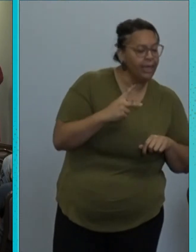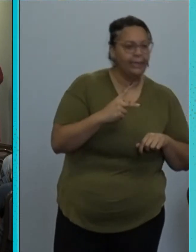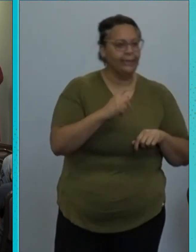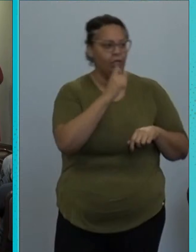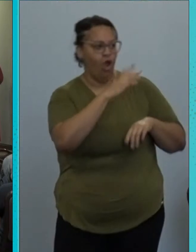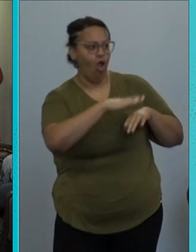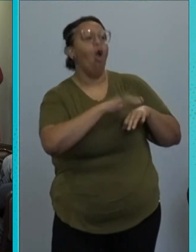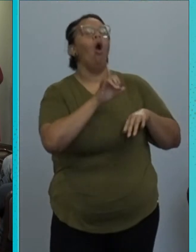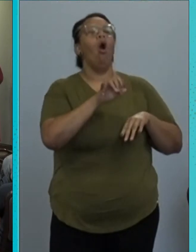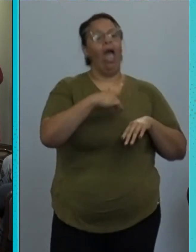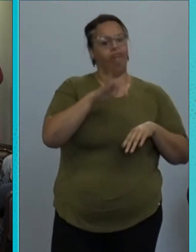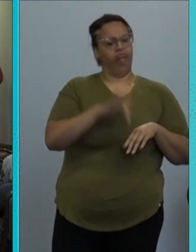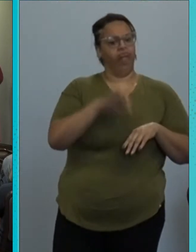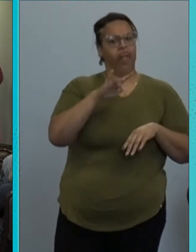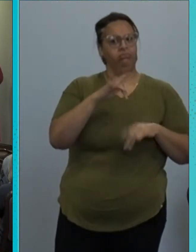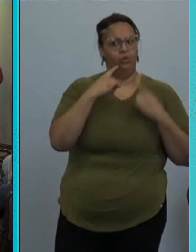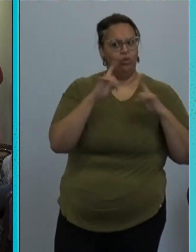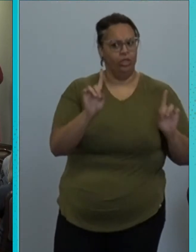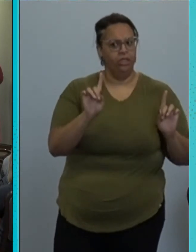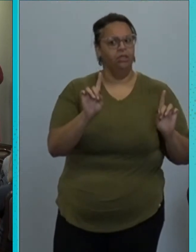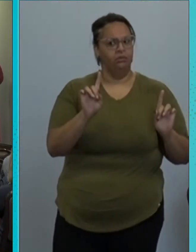I have pressed the button. Can you hear me now?